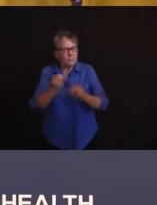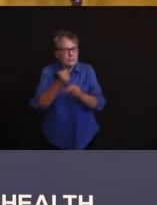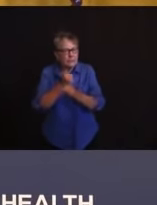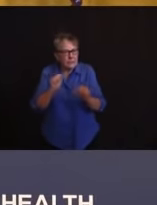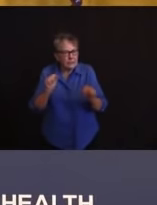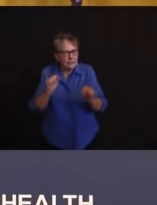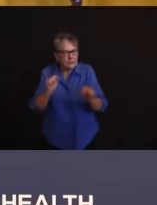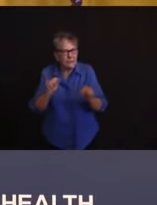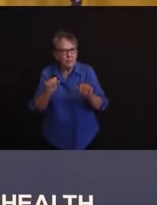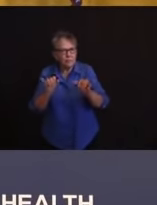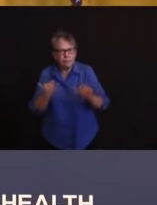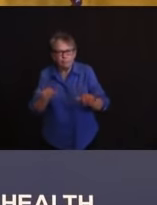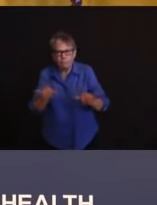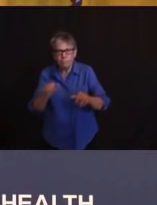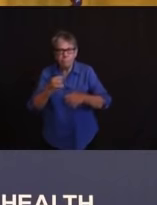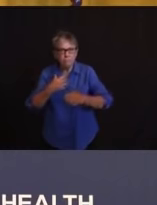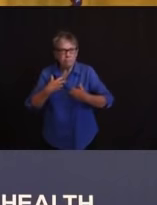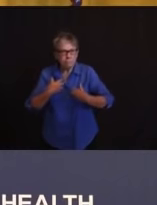So